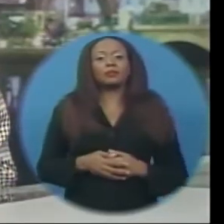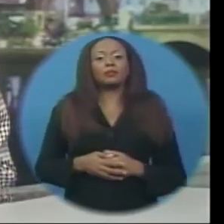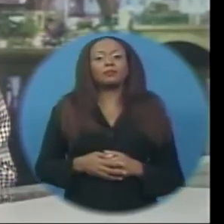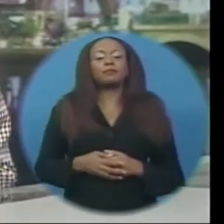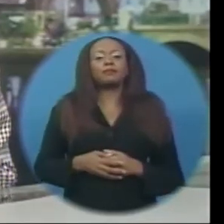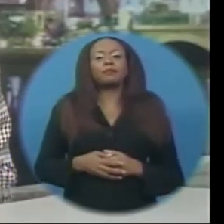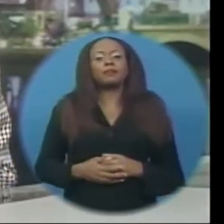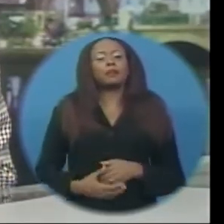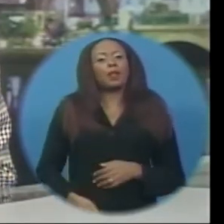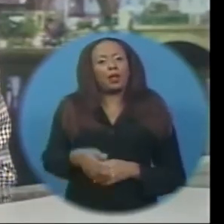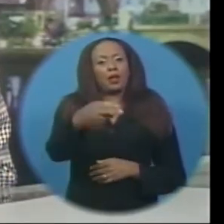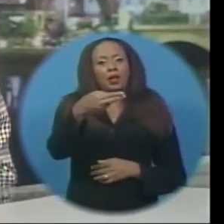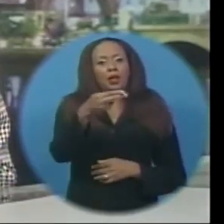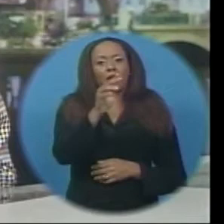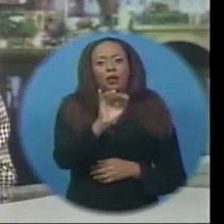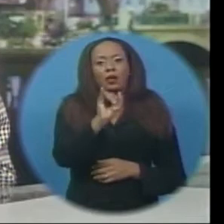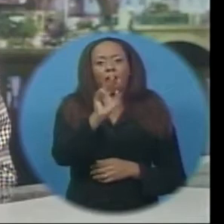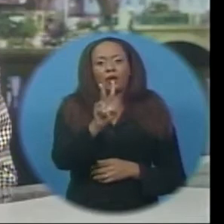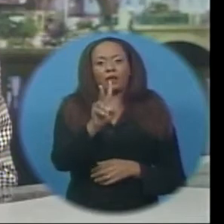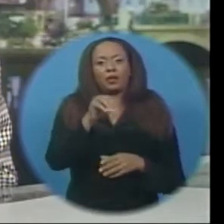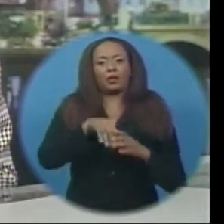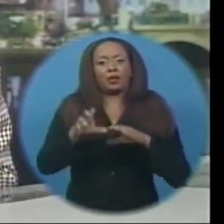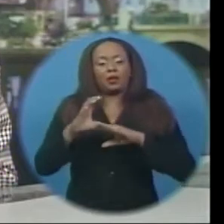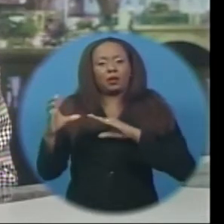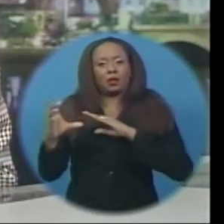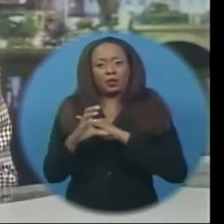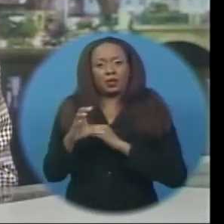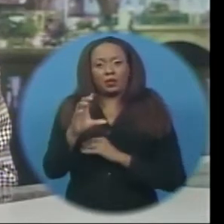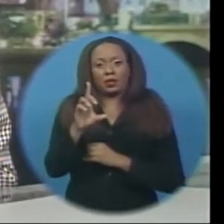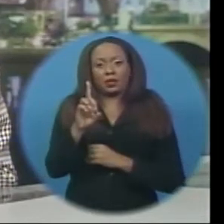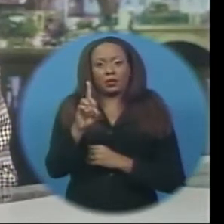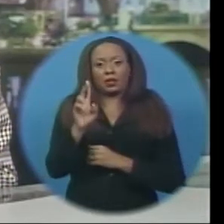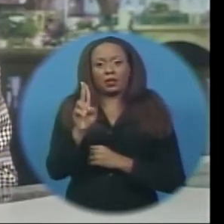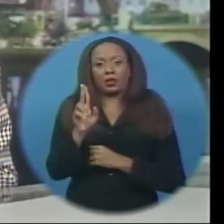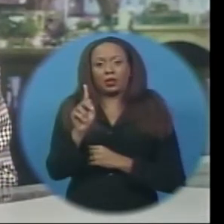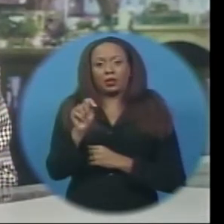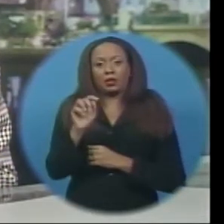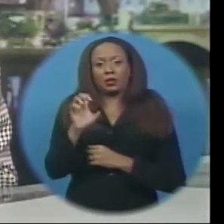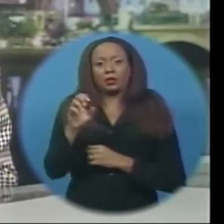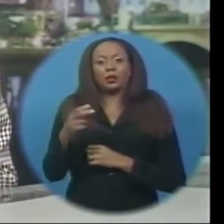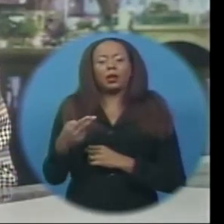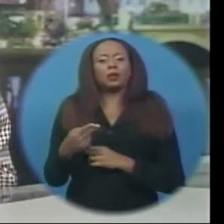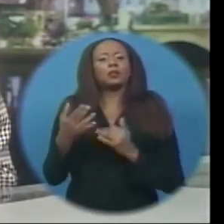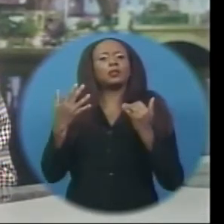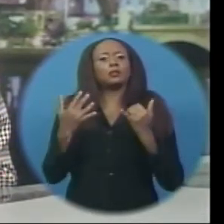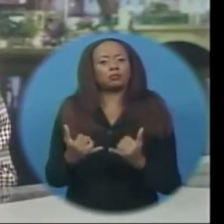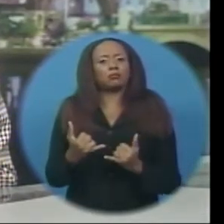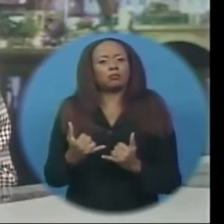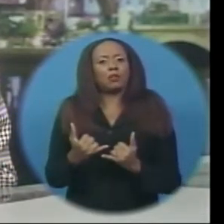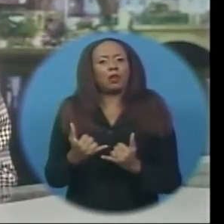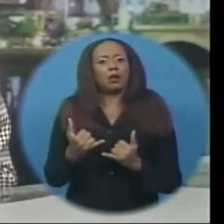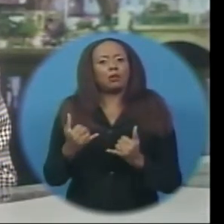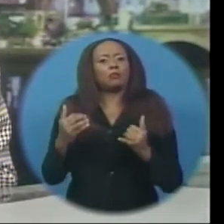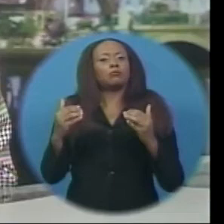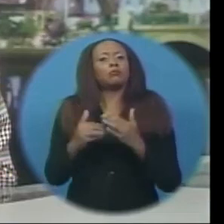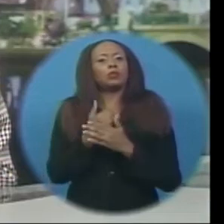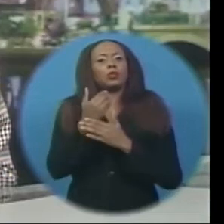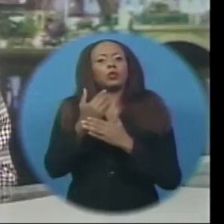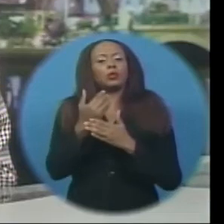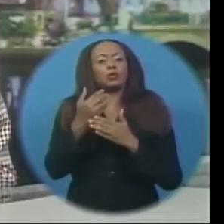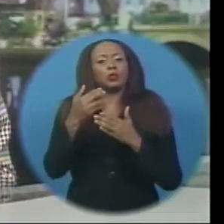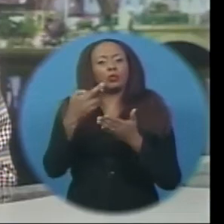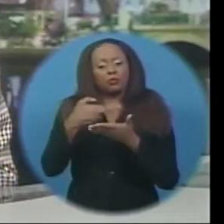HIV in the Dutch Caribbean and the factors that caused the virus are the subject of a new research project of the AIDS